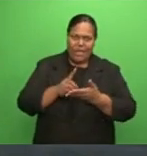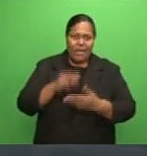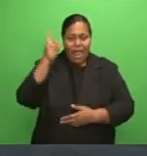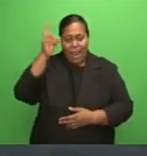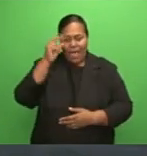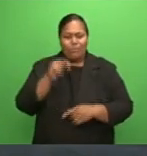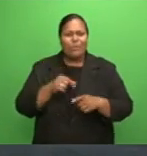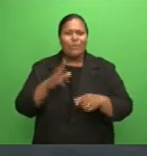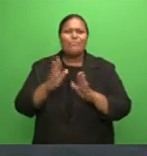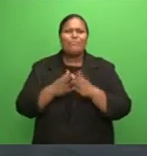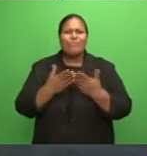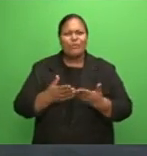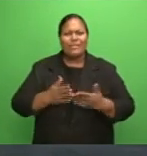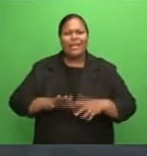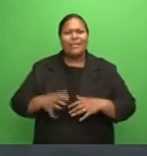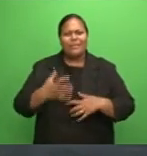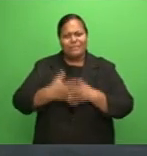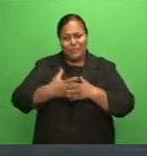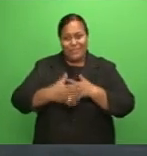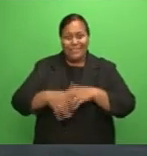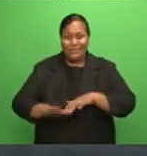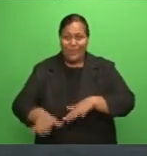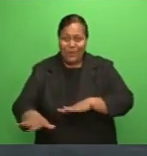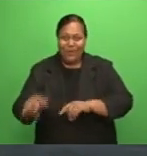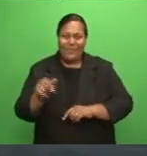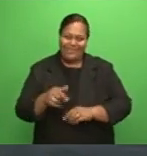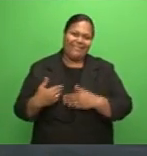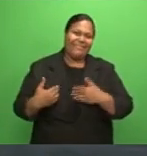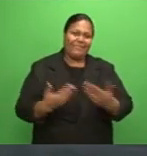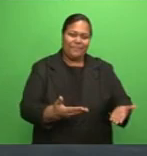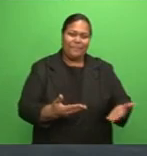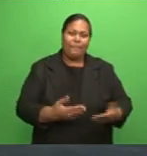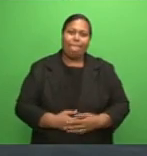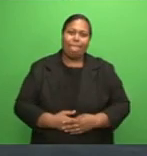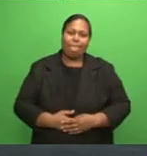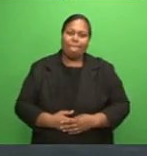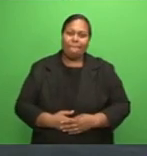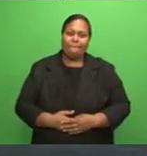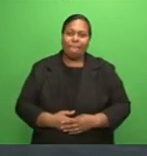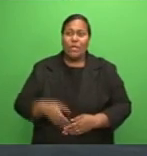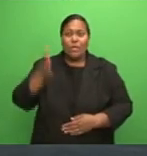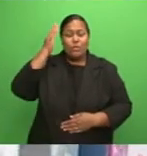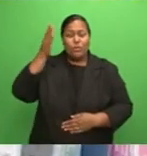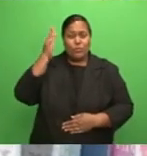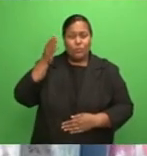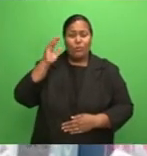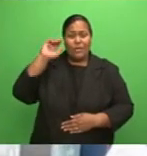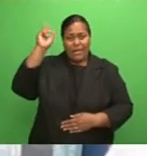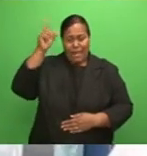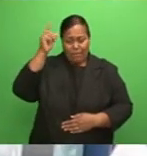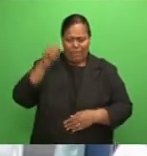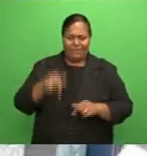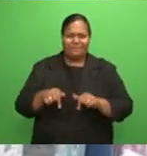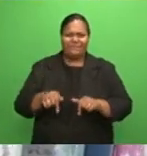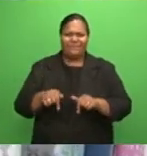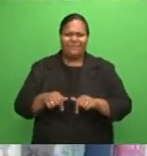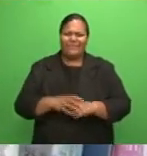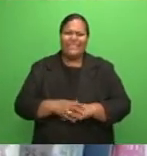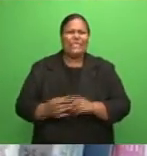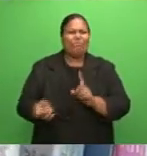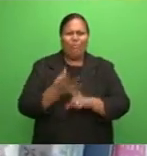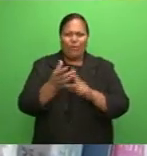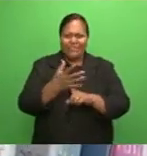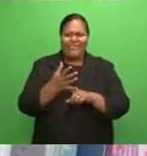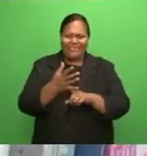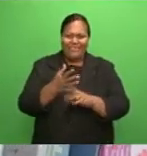machine. As you know, a school library is the heart of the school. And of course, it will, you know,